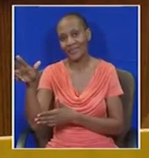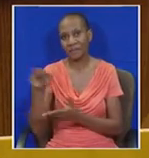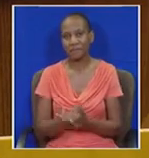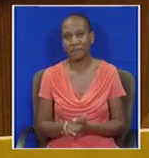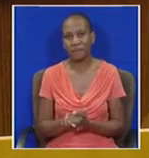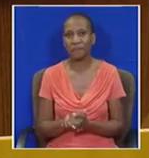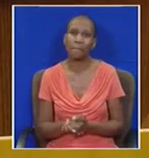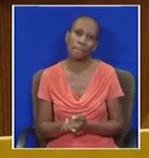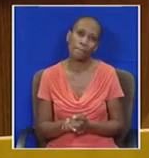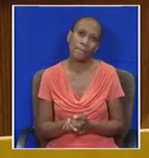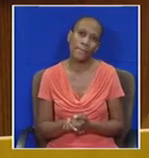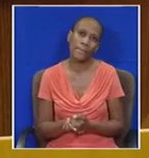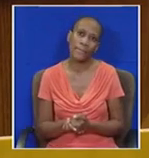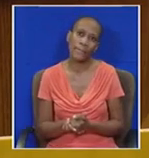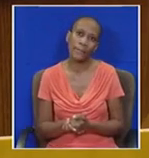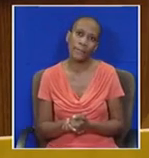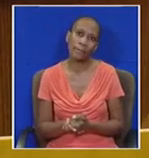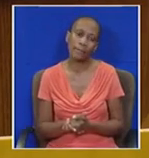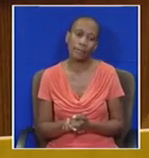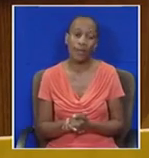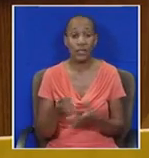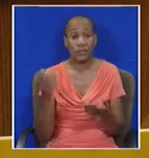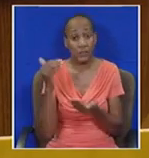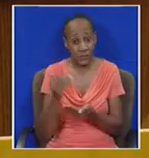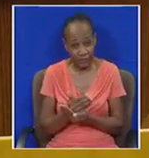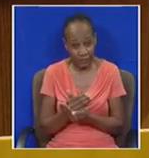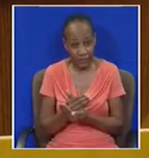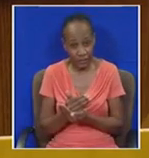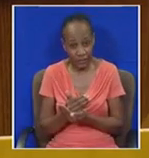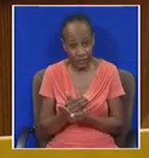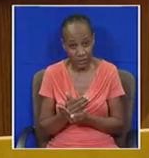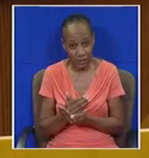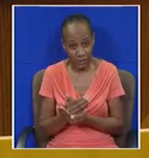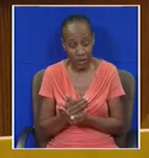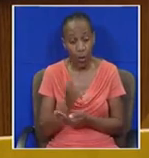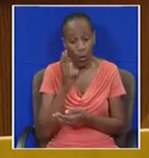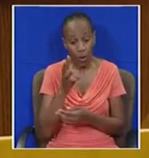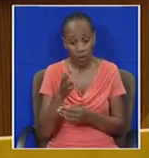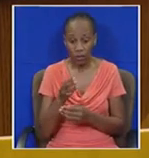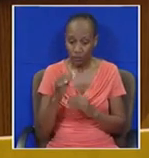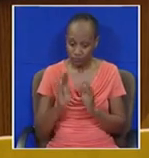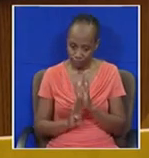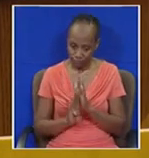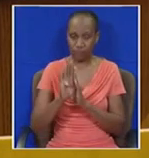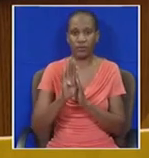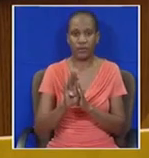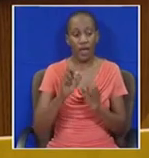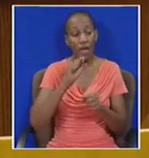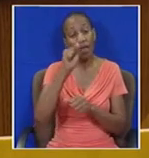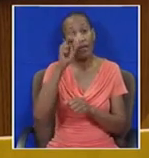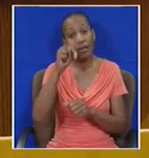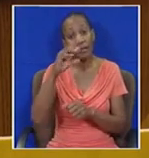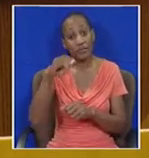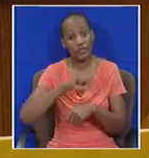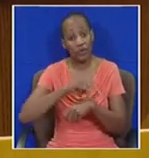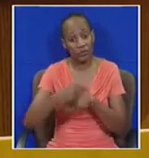And we are going to step up security. The ANC conference has resolved that security